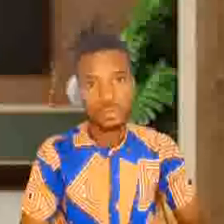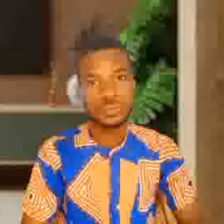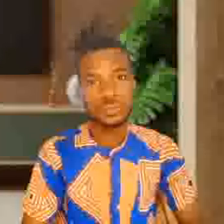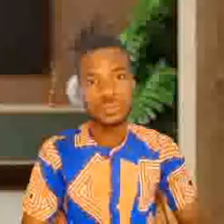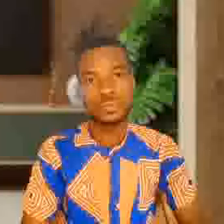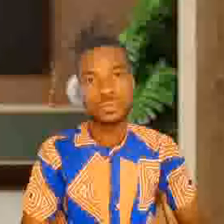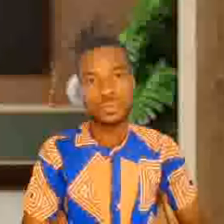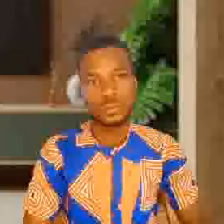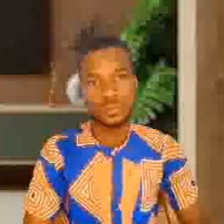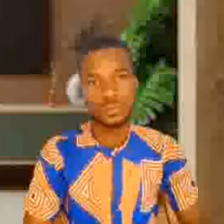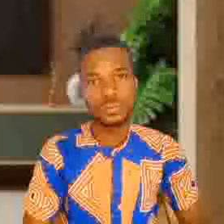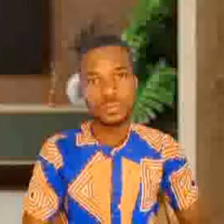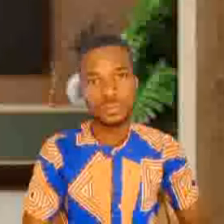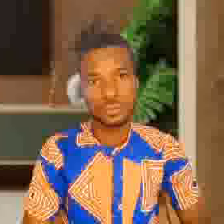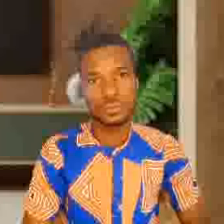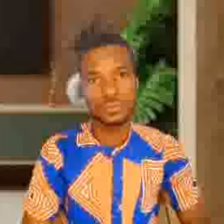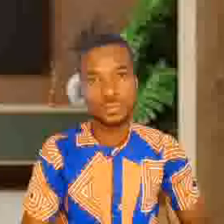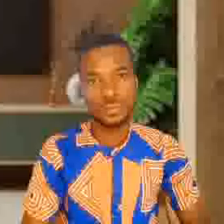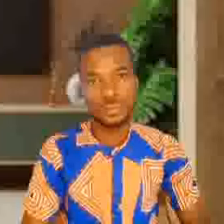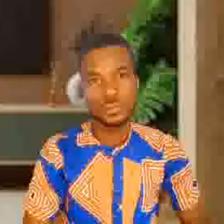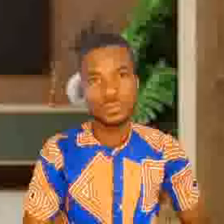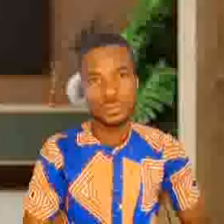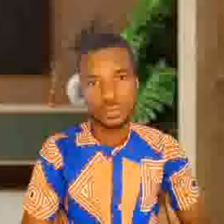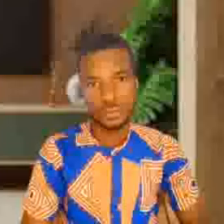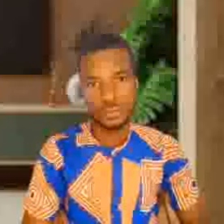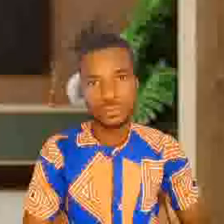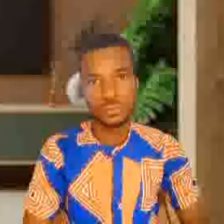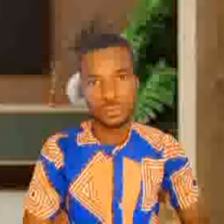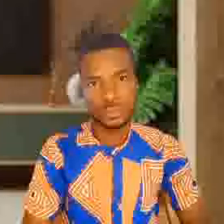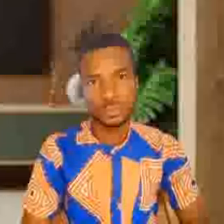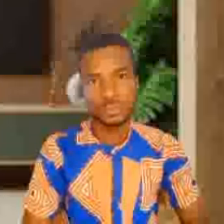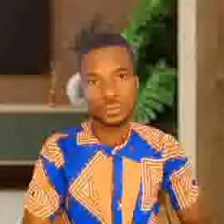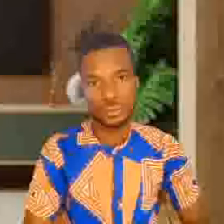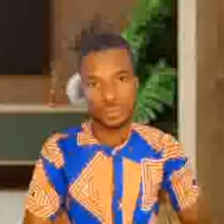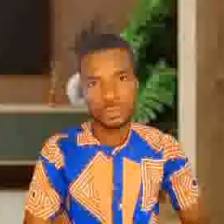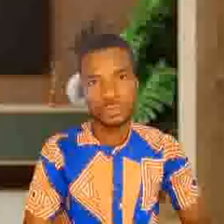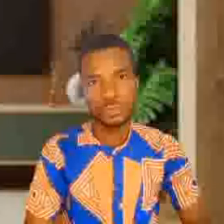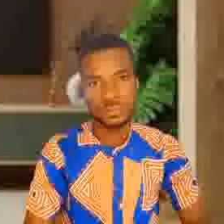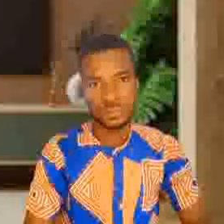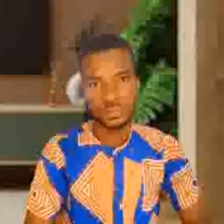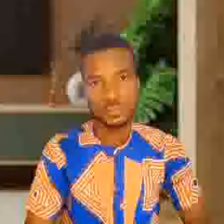When I started encountering angels, I was so happy because my power ministry now started at that point.